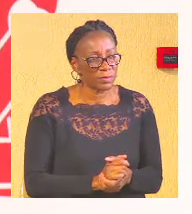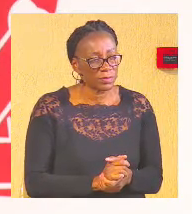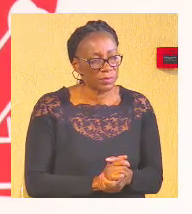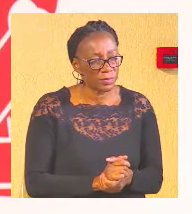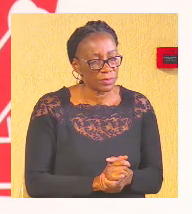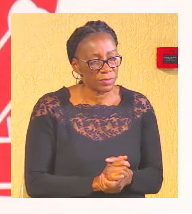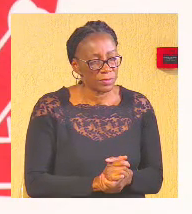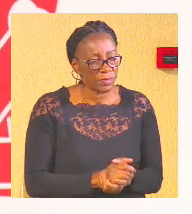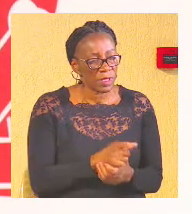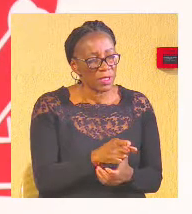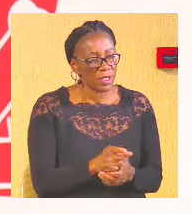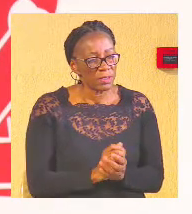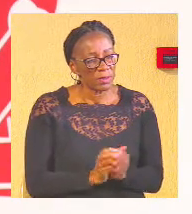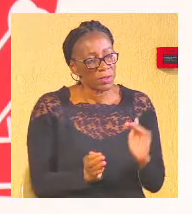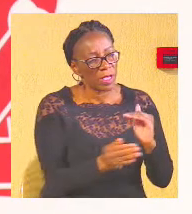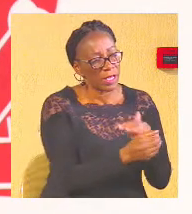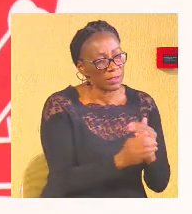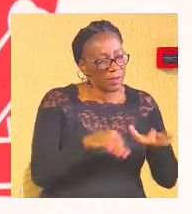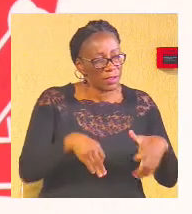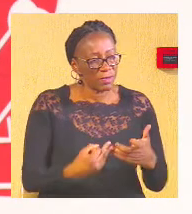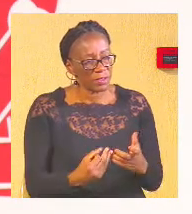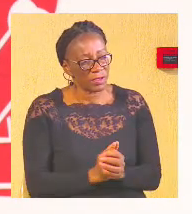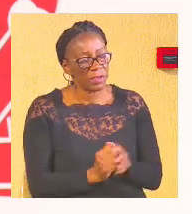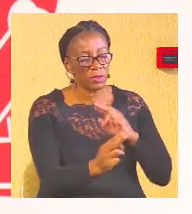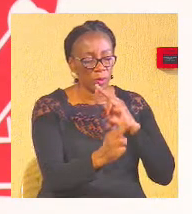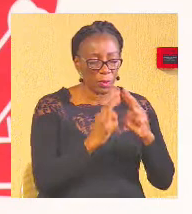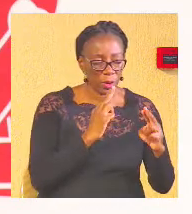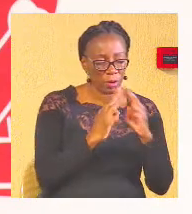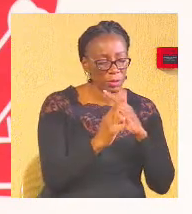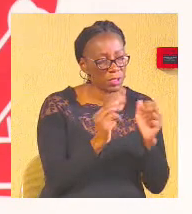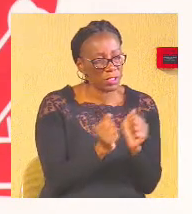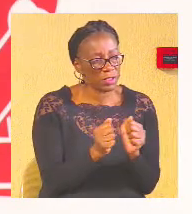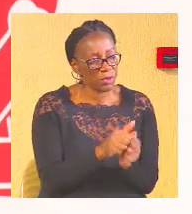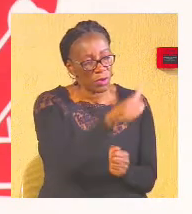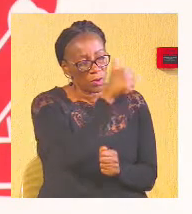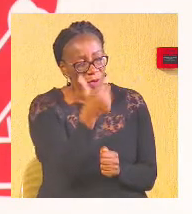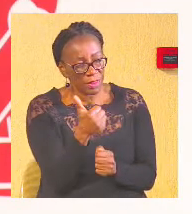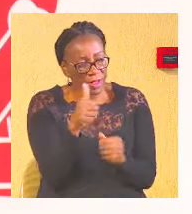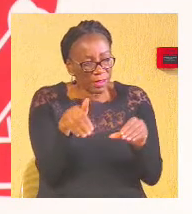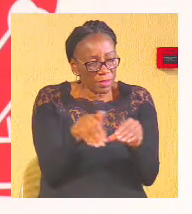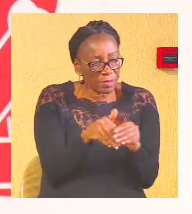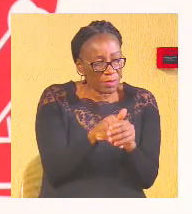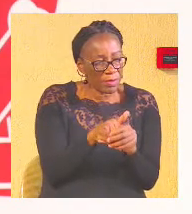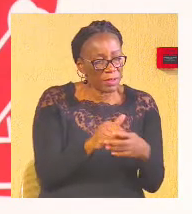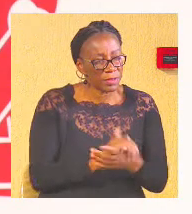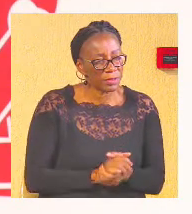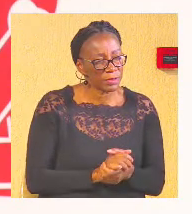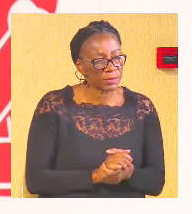of isolation facilities, as well as in consultation of all other stakeholders who